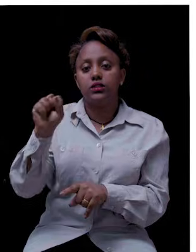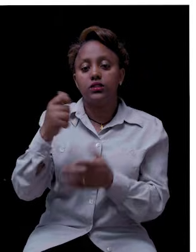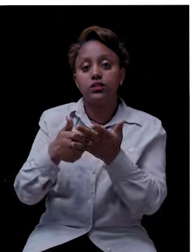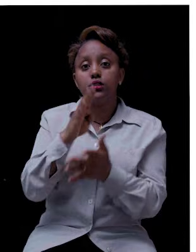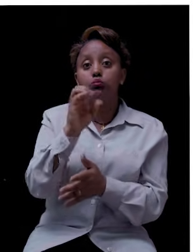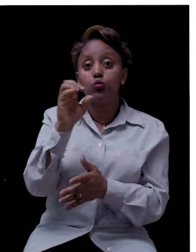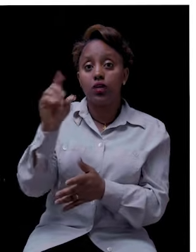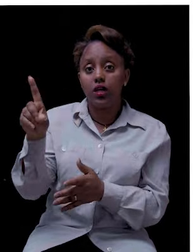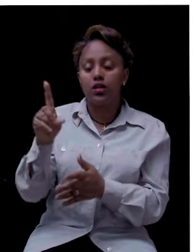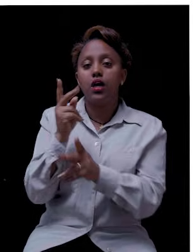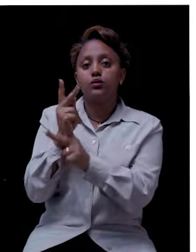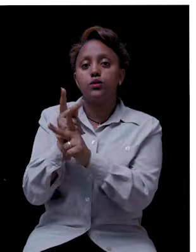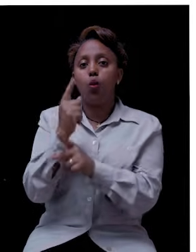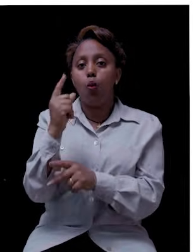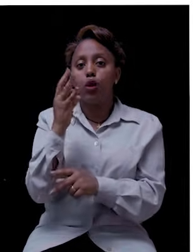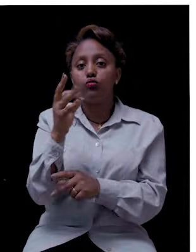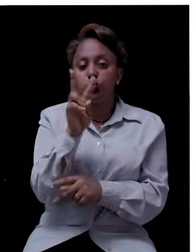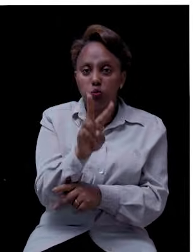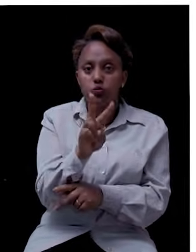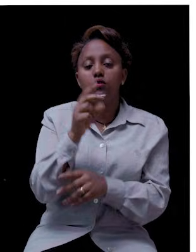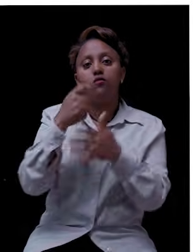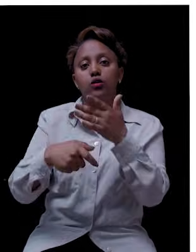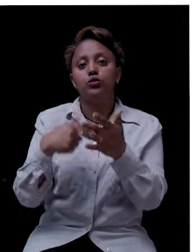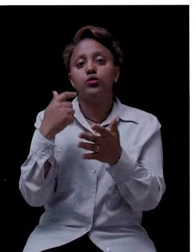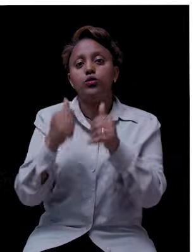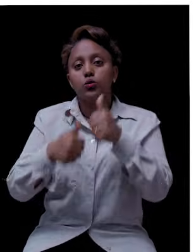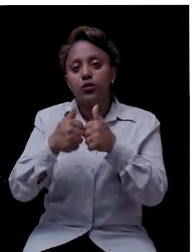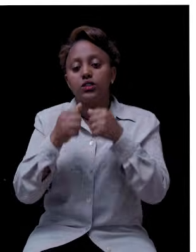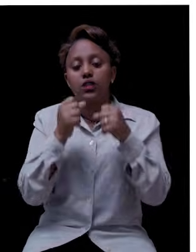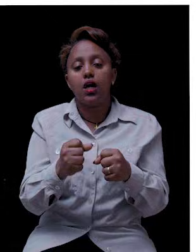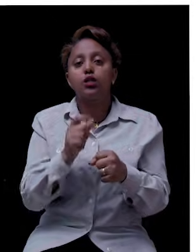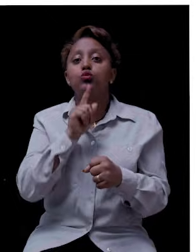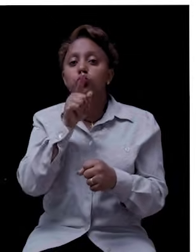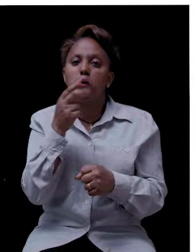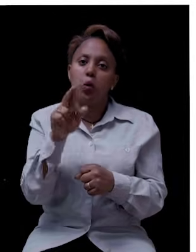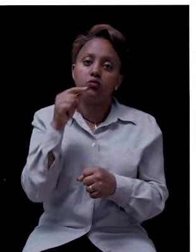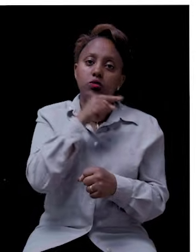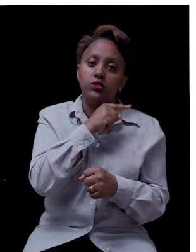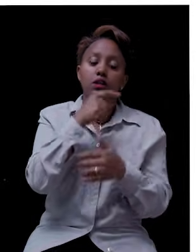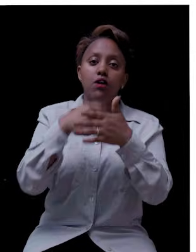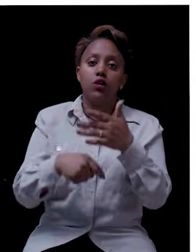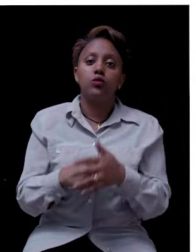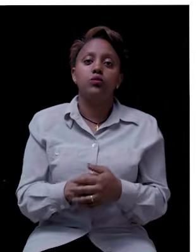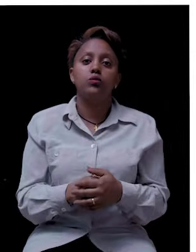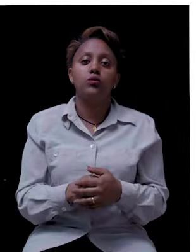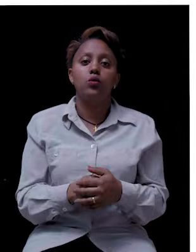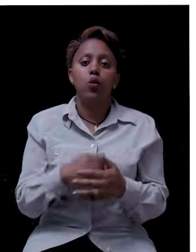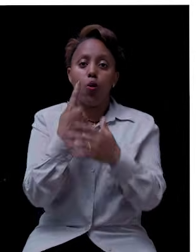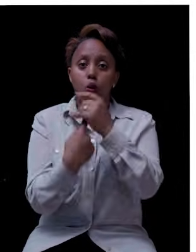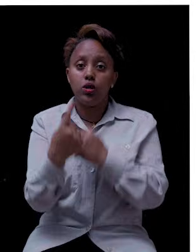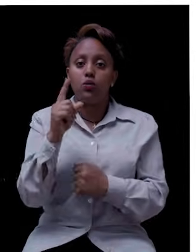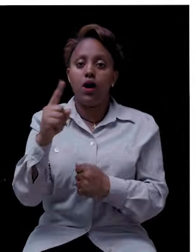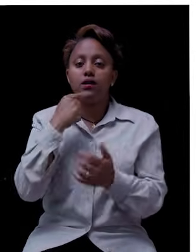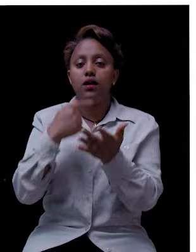of two values, which can be a true value or a false value. So only one can be used at a time. The third one is